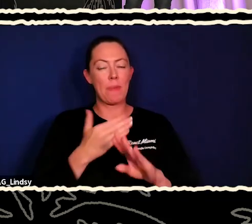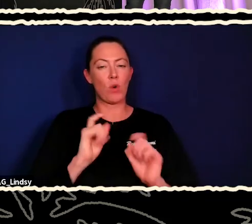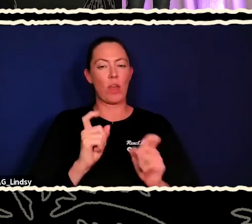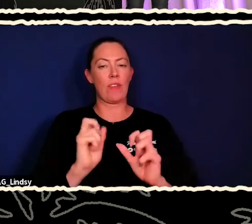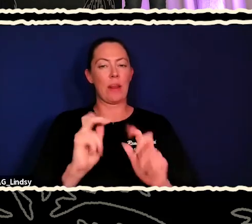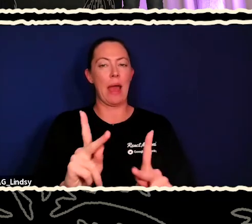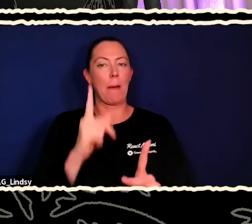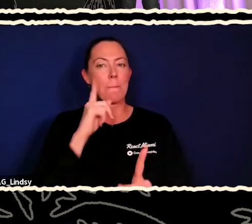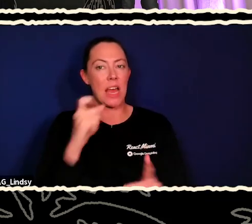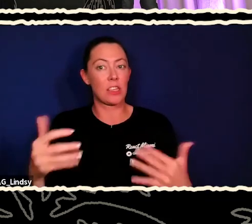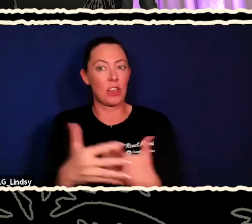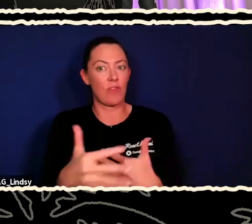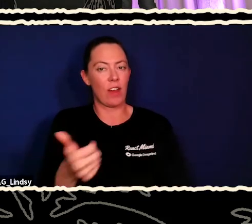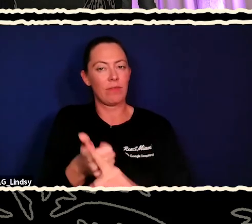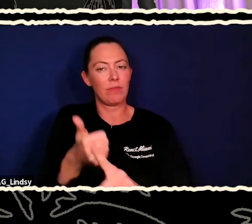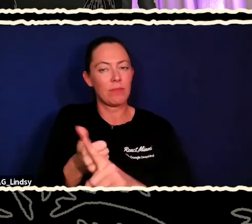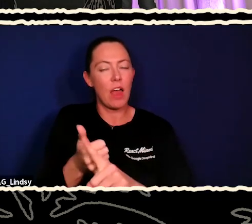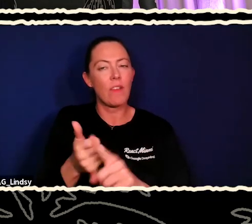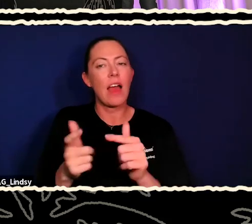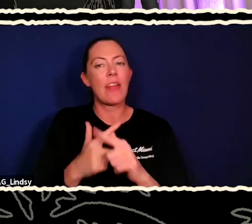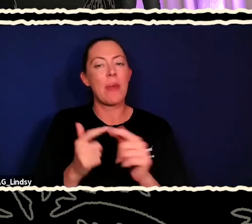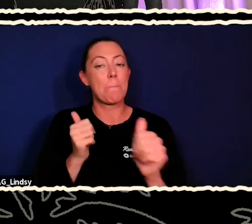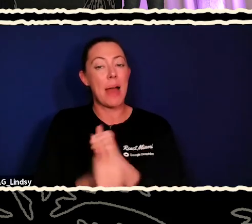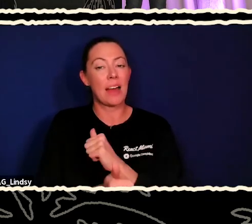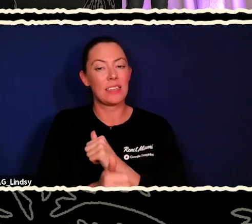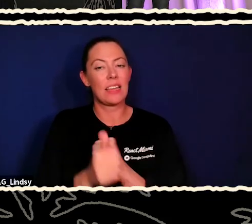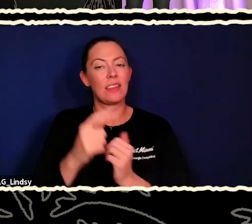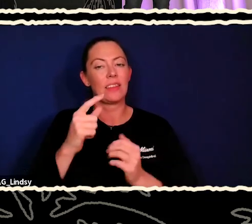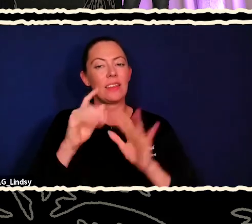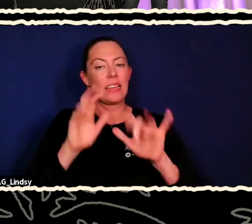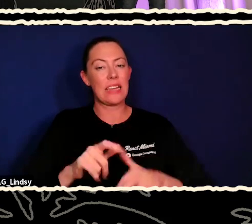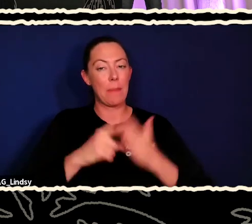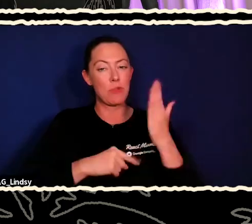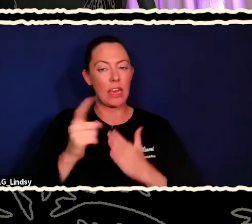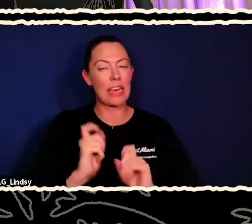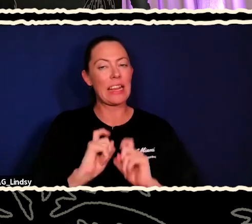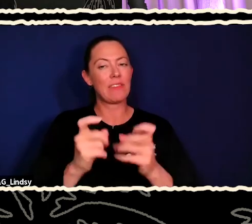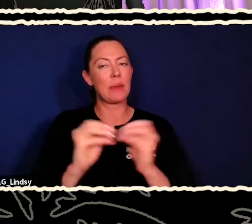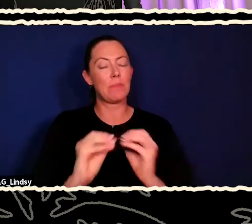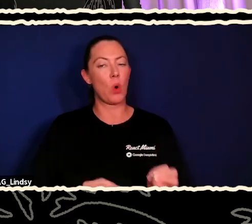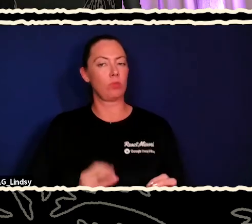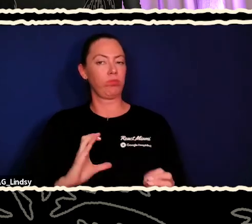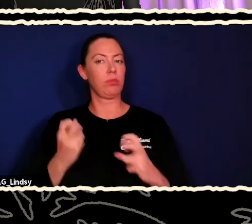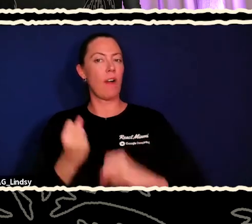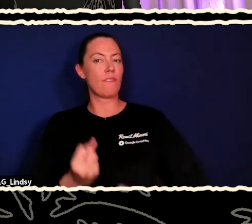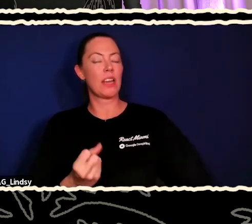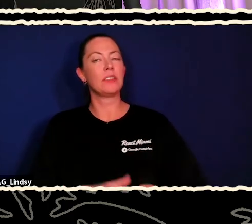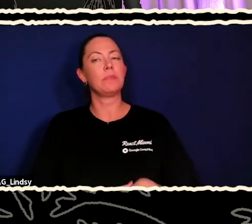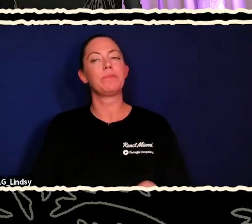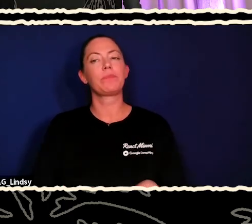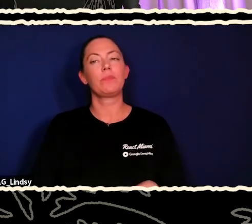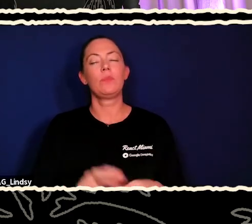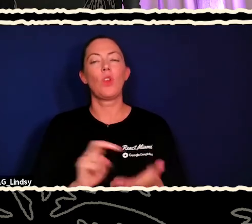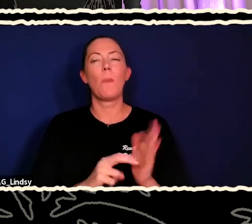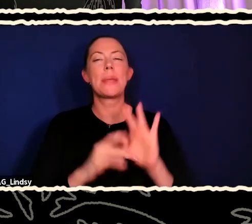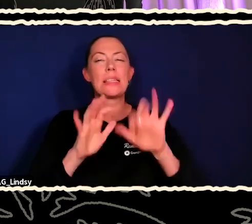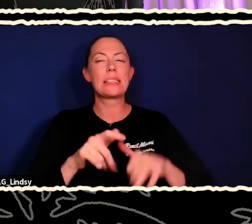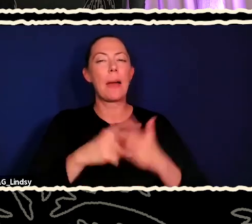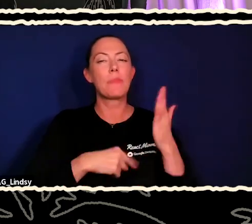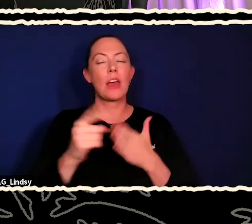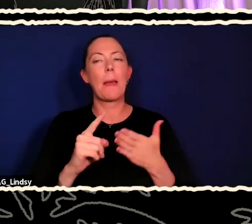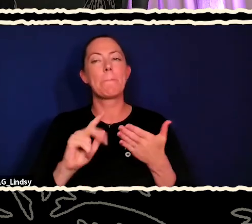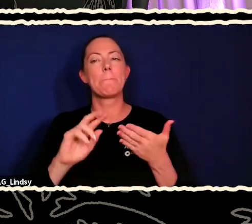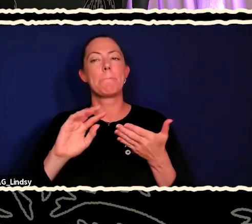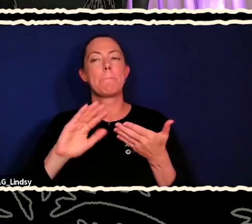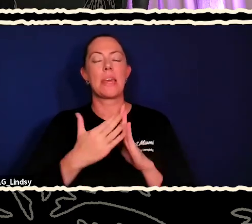terrified of their own shadow, and passing type checking actually gives them a lot more confidence. So that means that type checking can quickly become a massive bottleneck